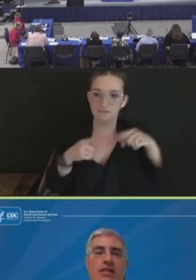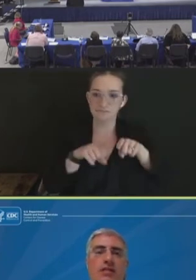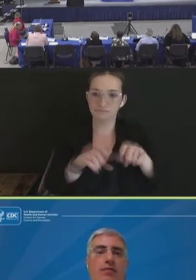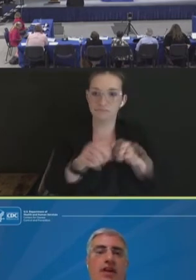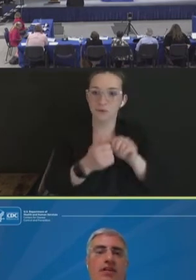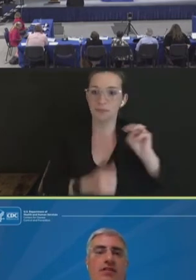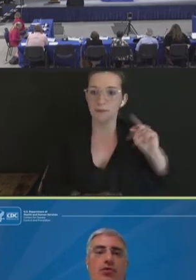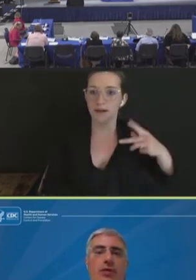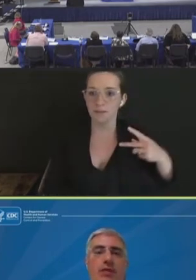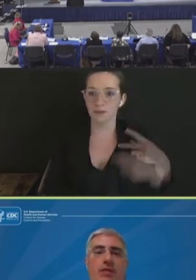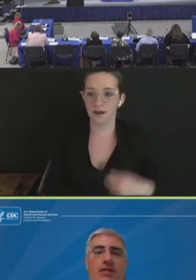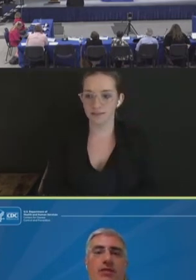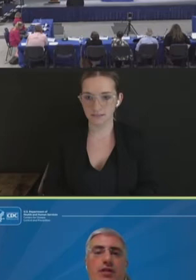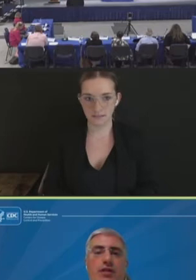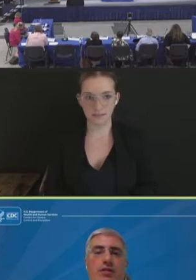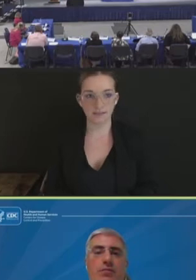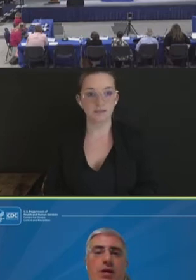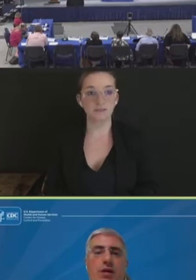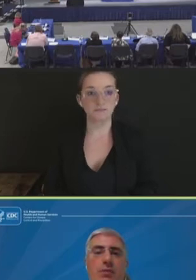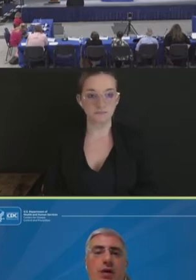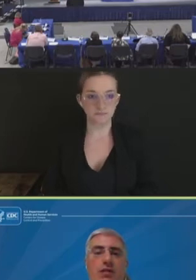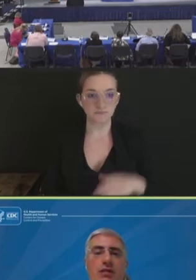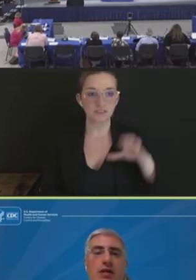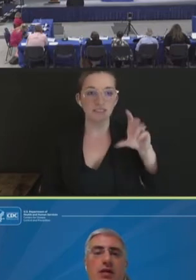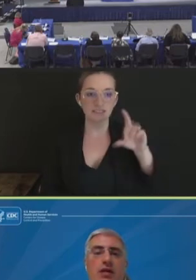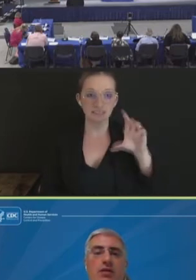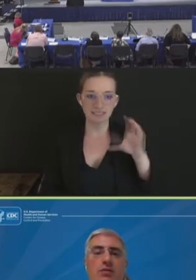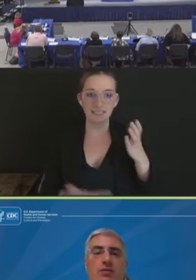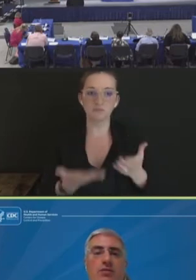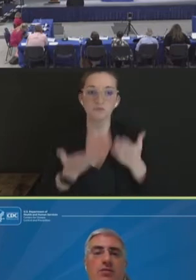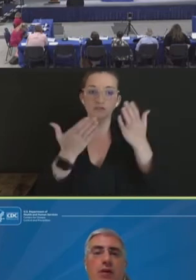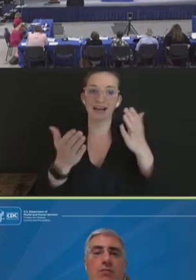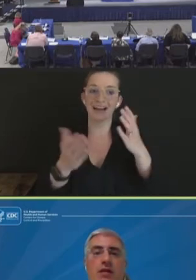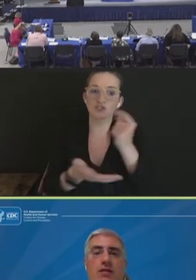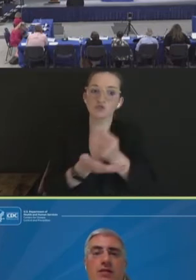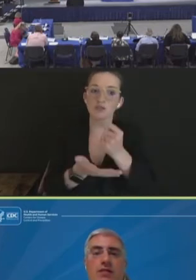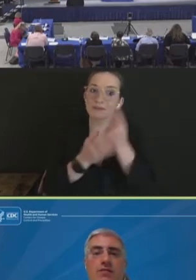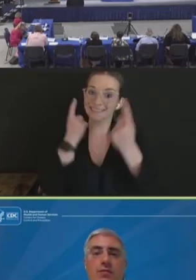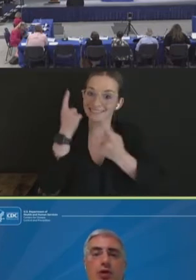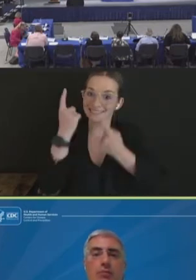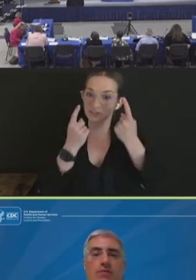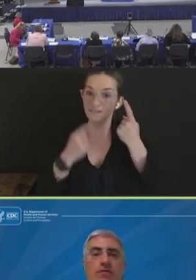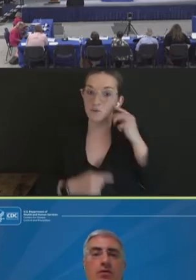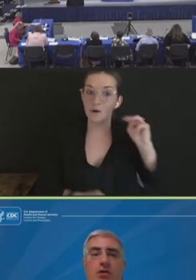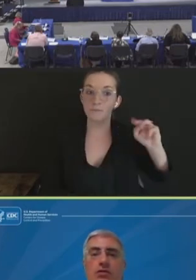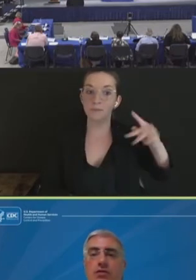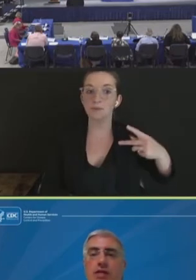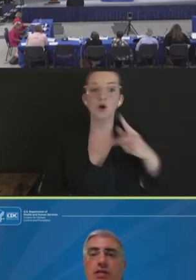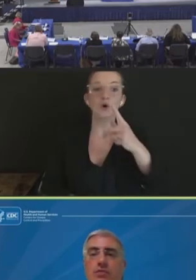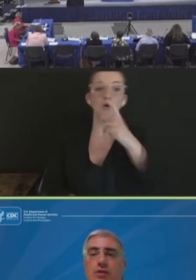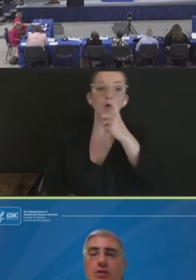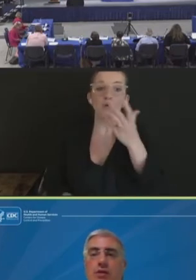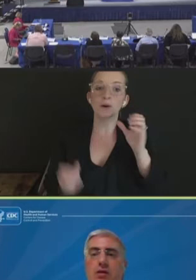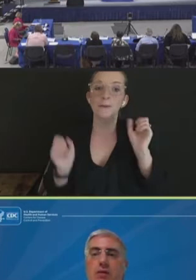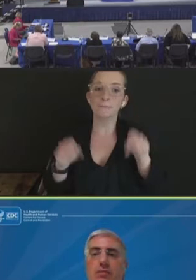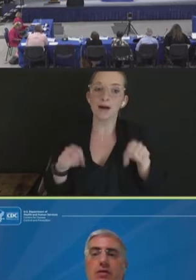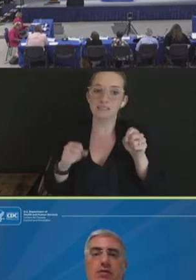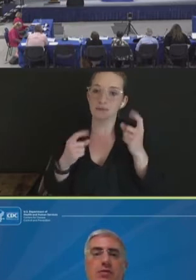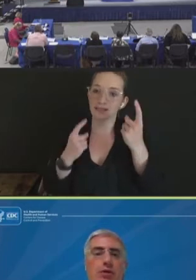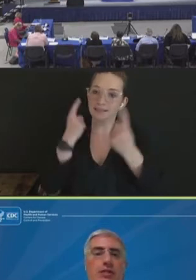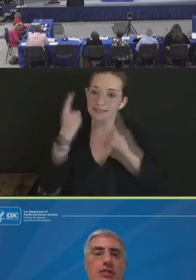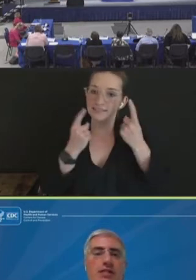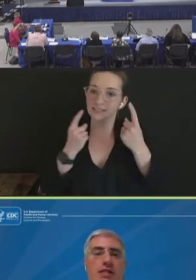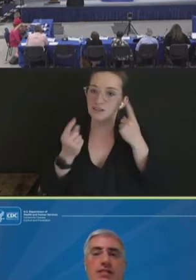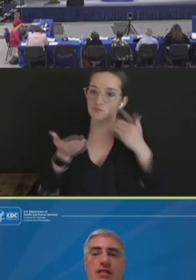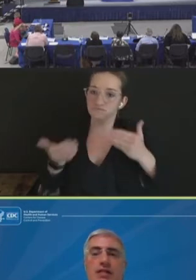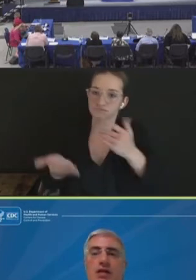CDC has provided some treatment considerations for monkeypox in terms of who might be considered for treatment following consultation with public health